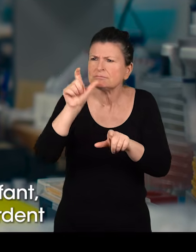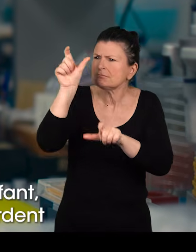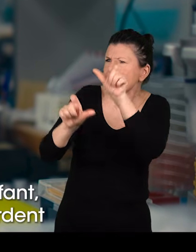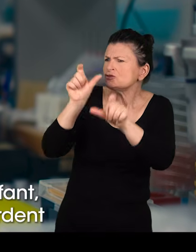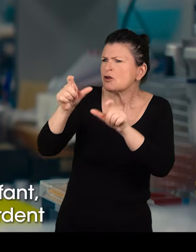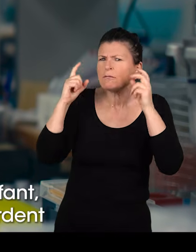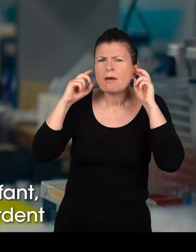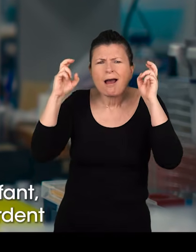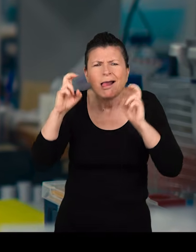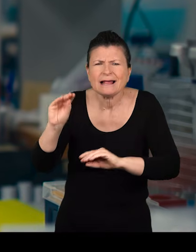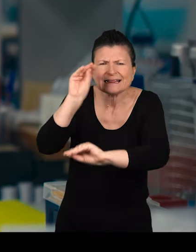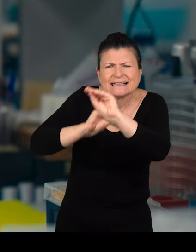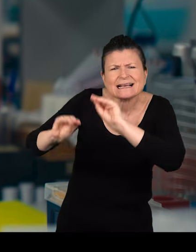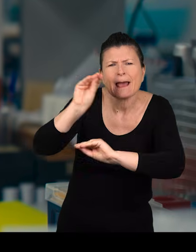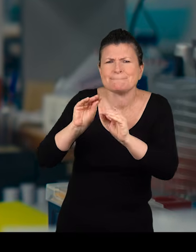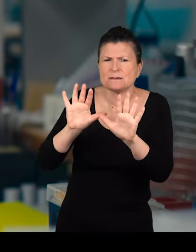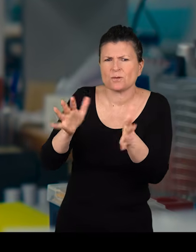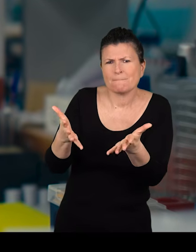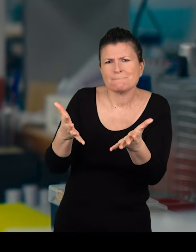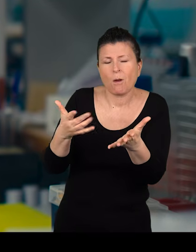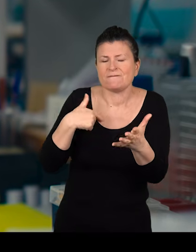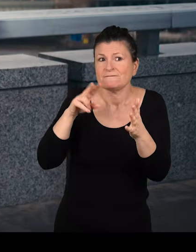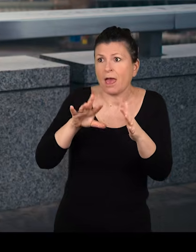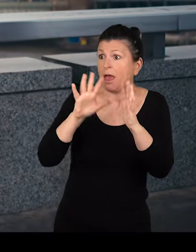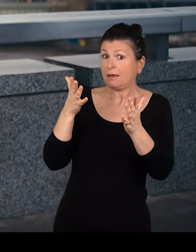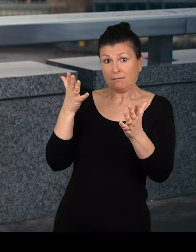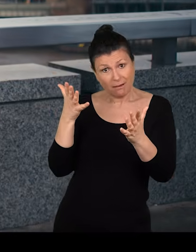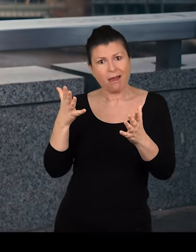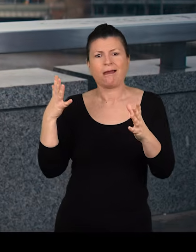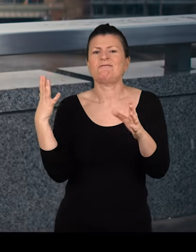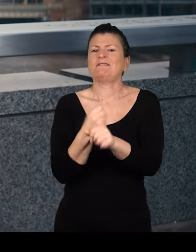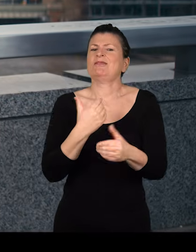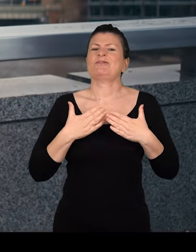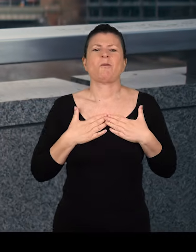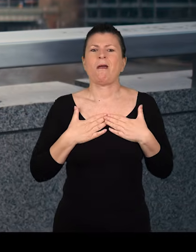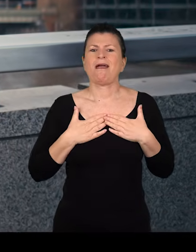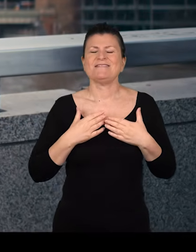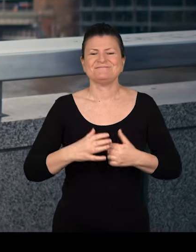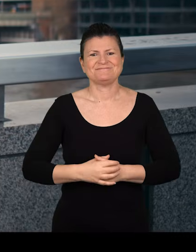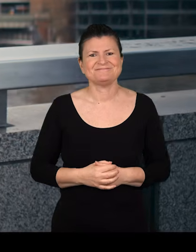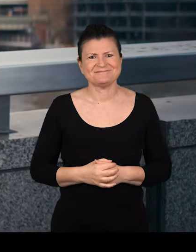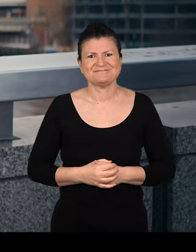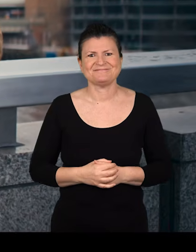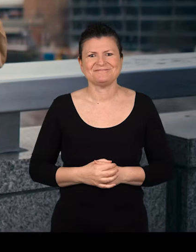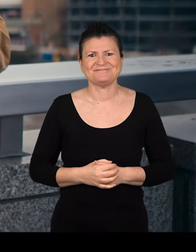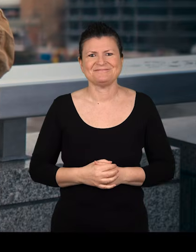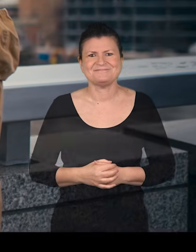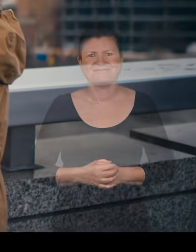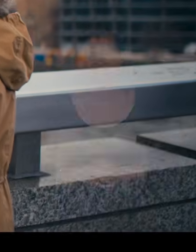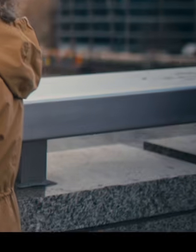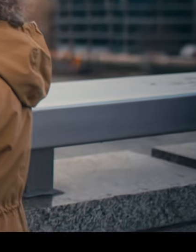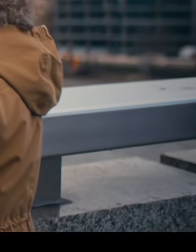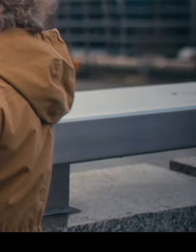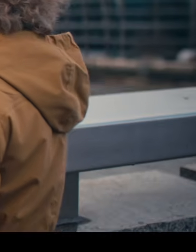for people who have progressive hearing loss as they get older. And that would be a real win for me.